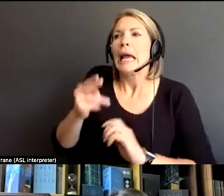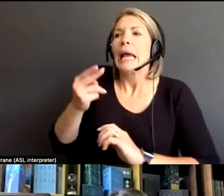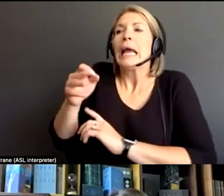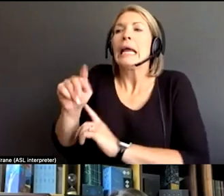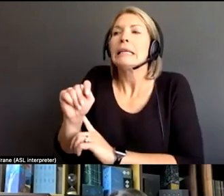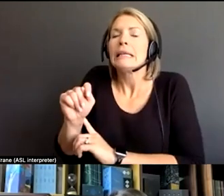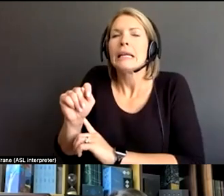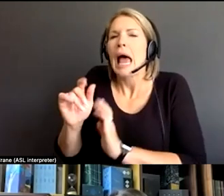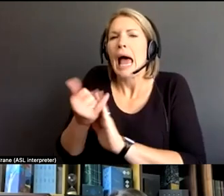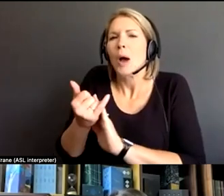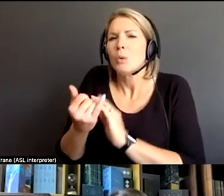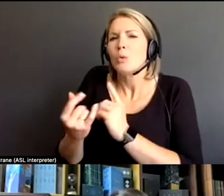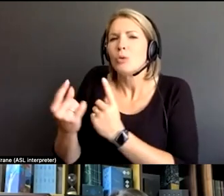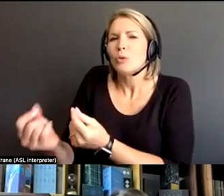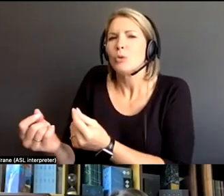what they're in for?